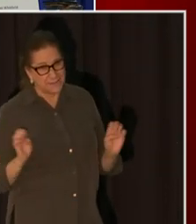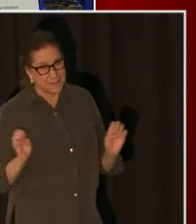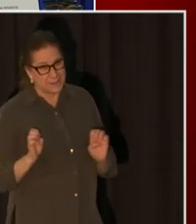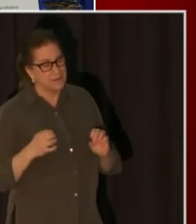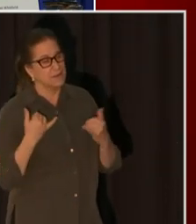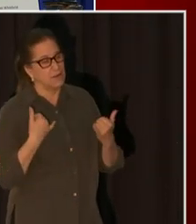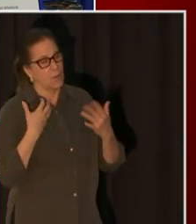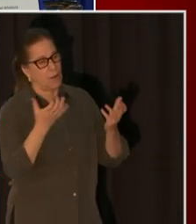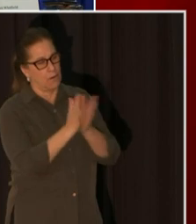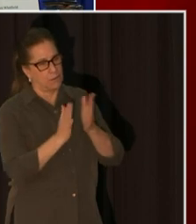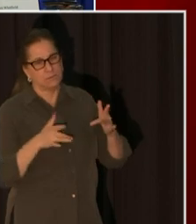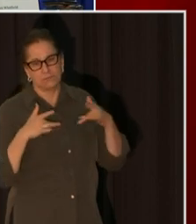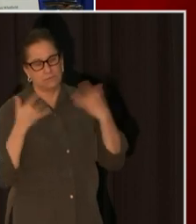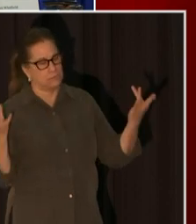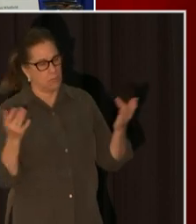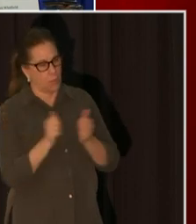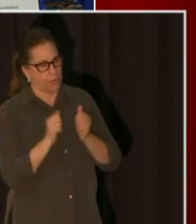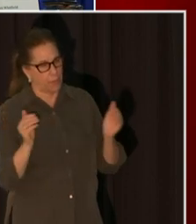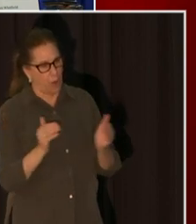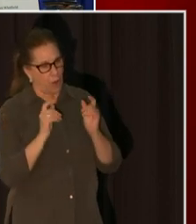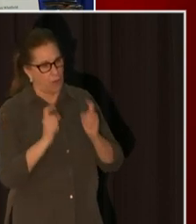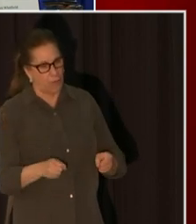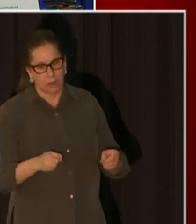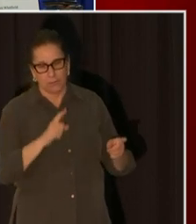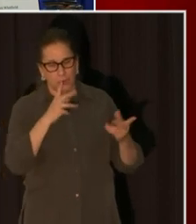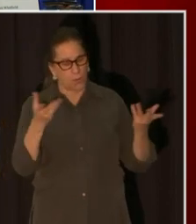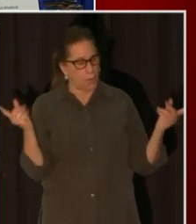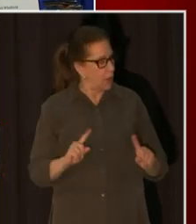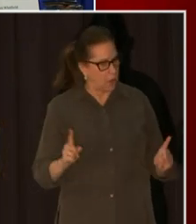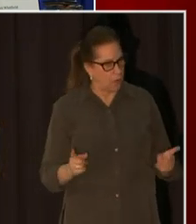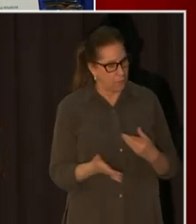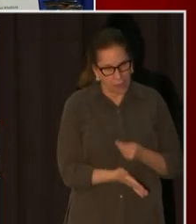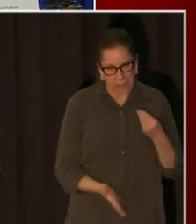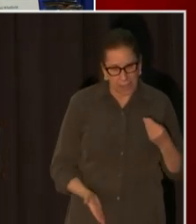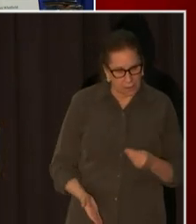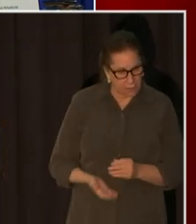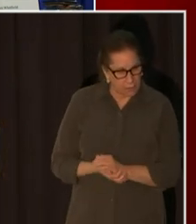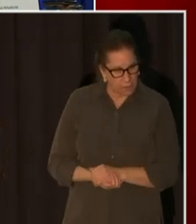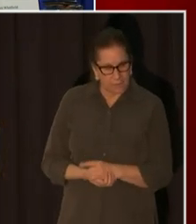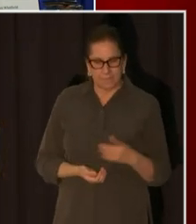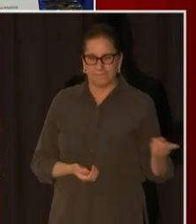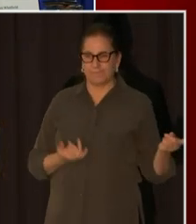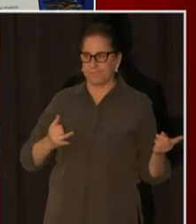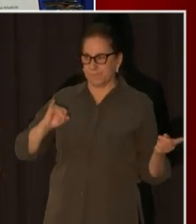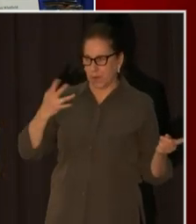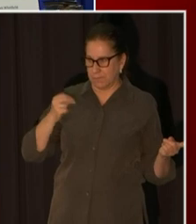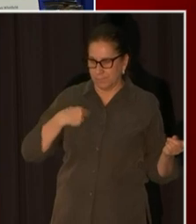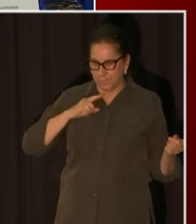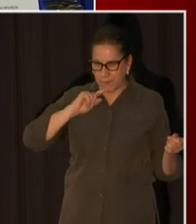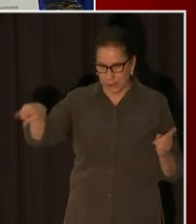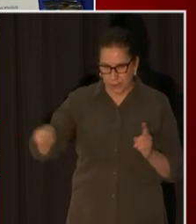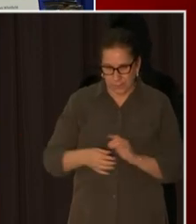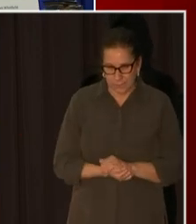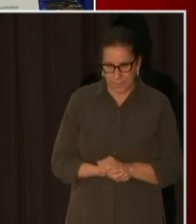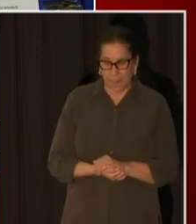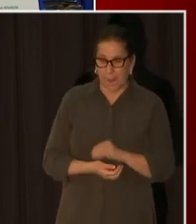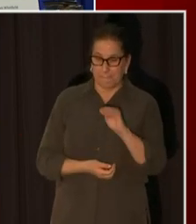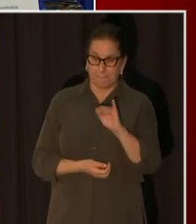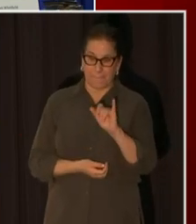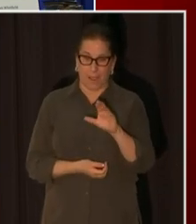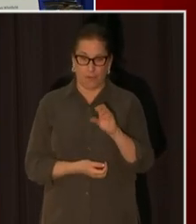the federal guidance requires us to basically assess whether you would be eligible